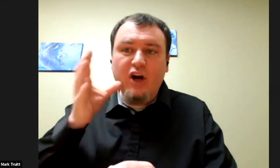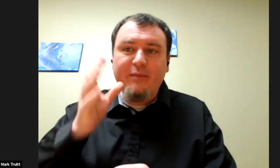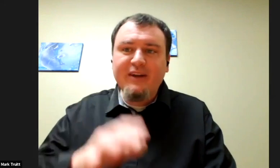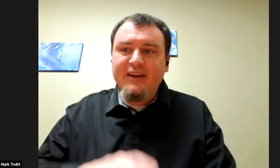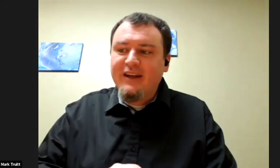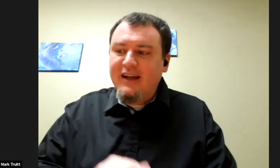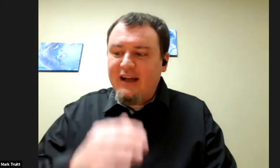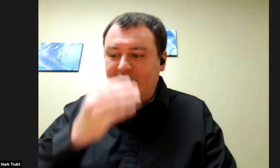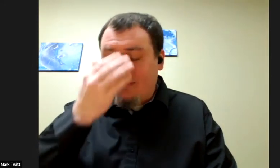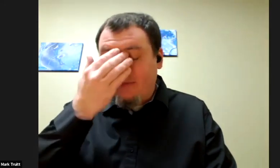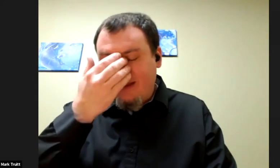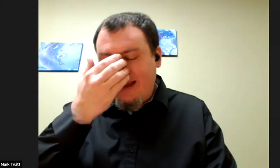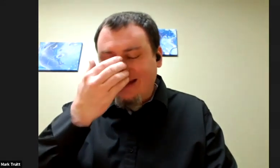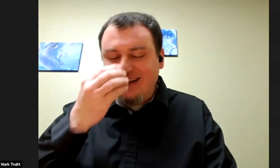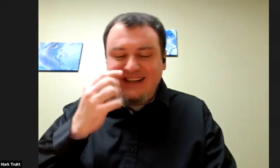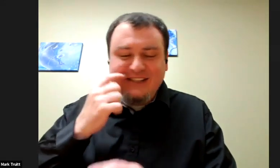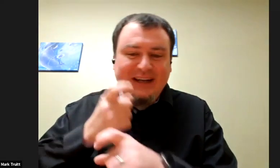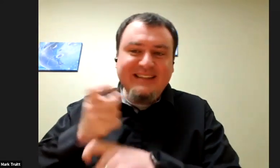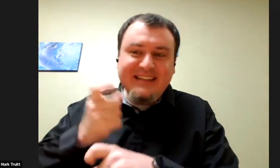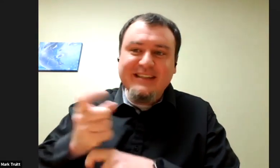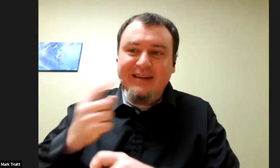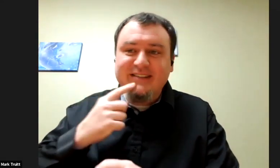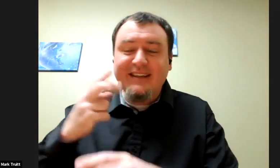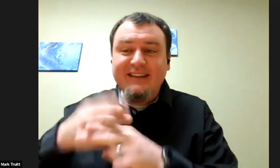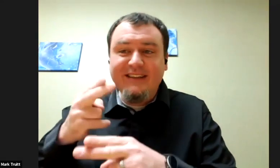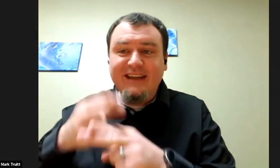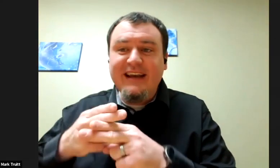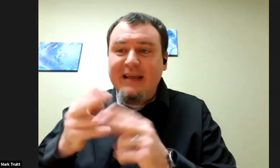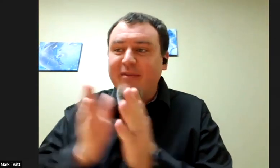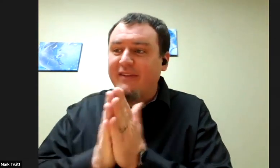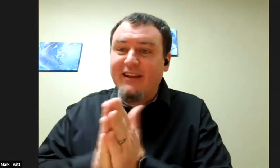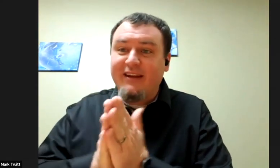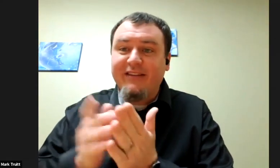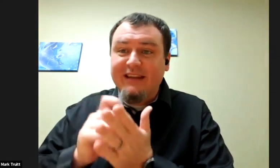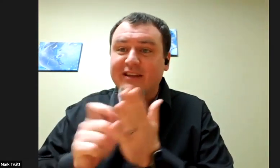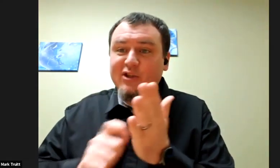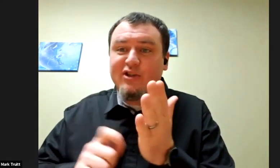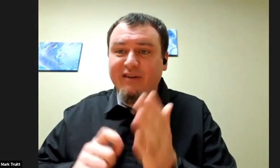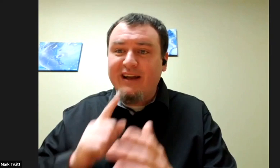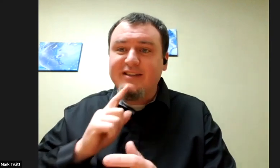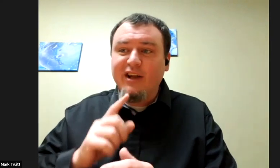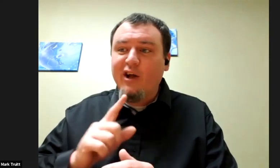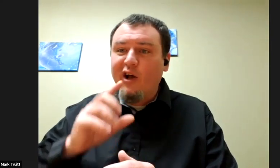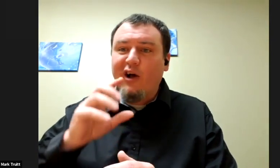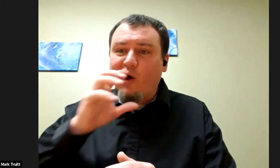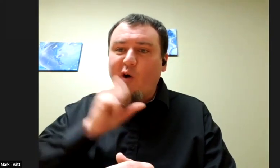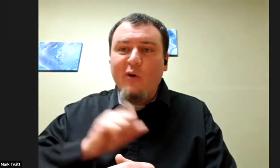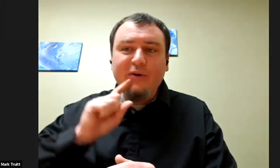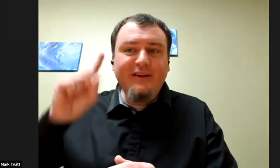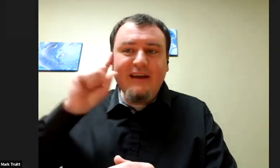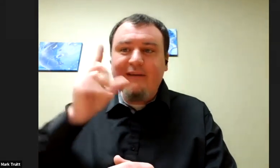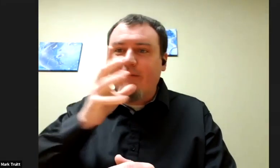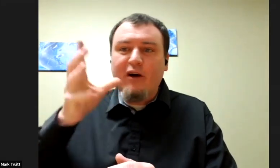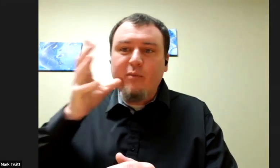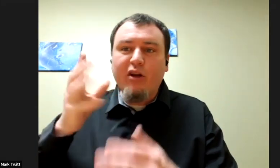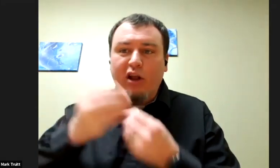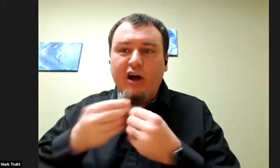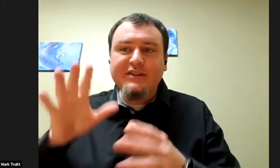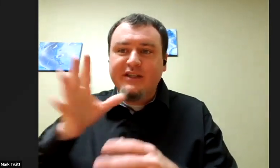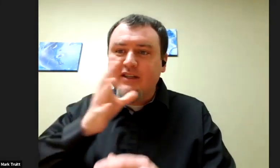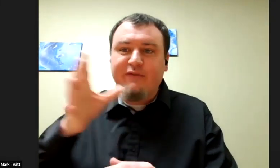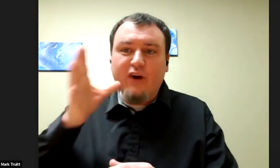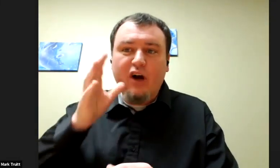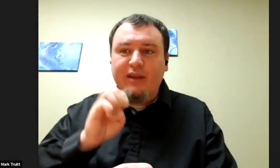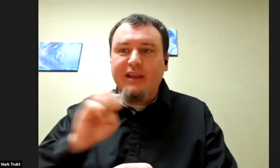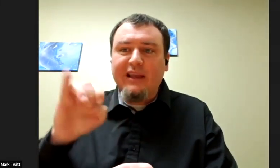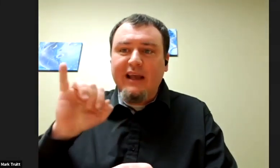his farm. And so I teased him. I said, the name of the little thing that you should write is Old Deaf Farmer